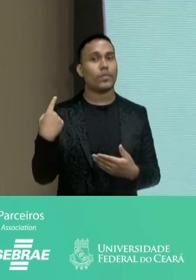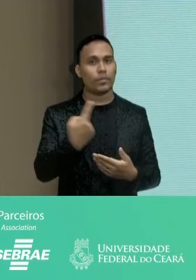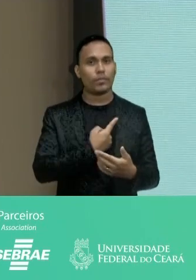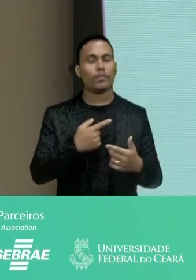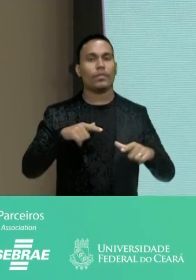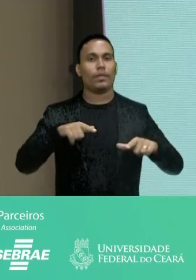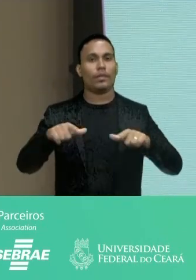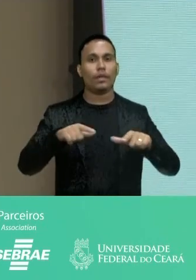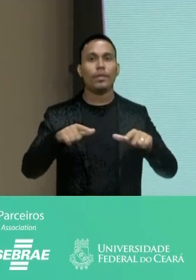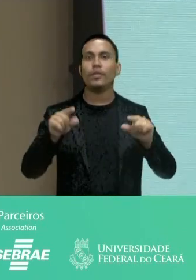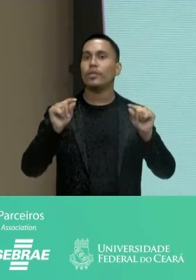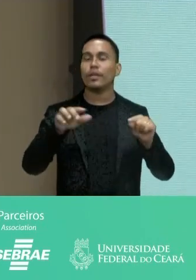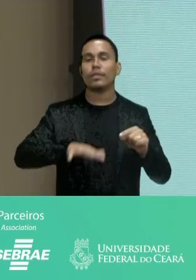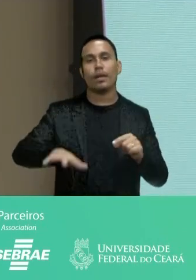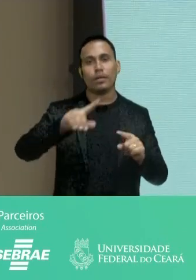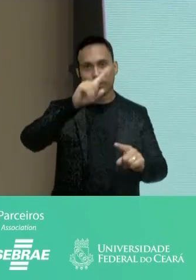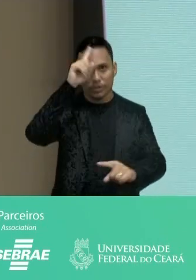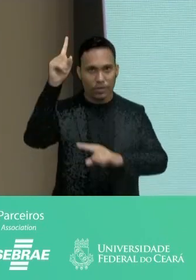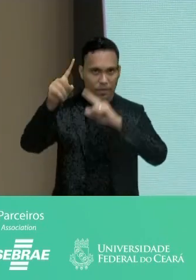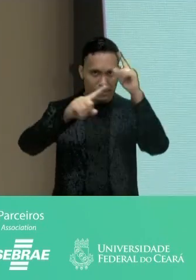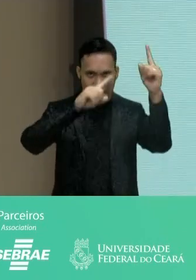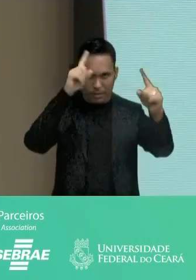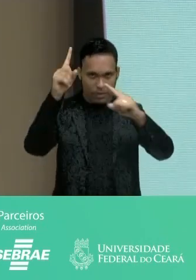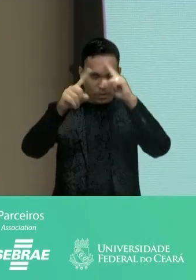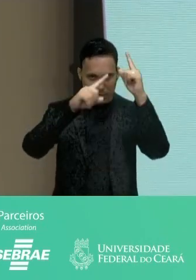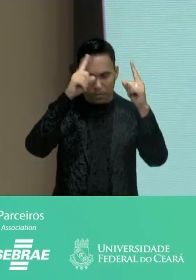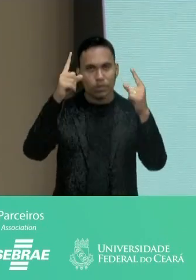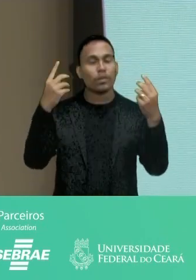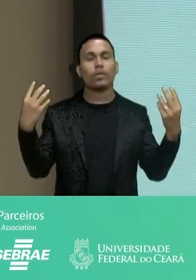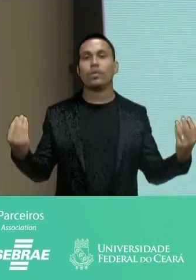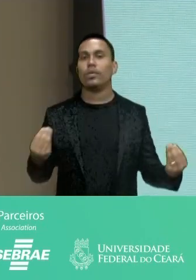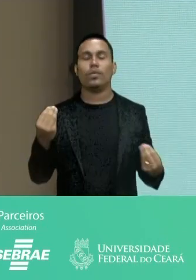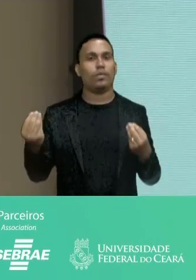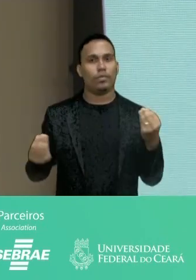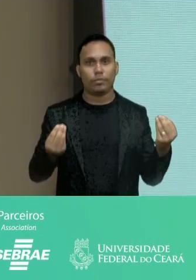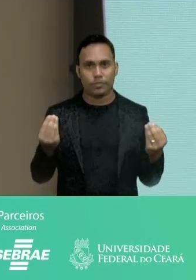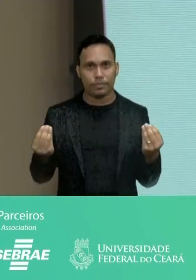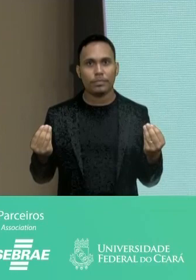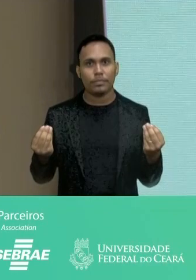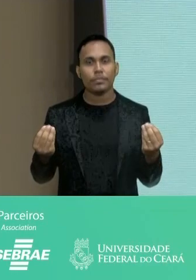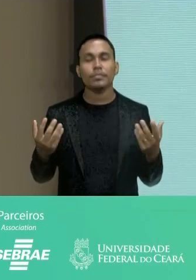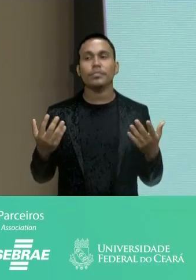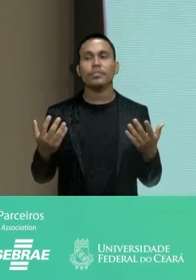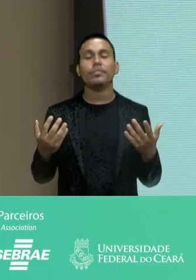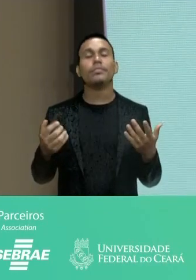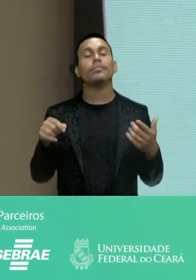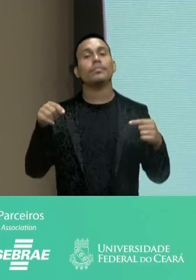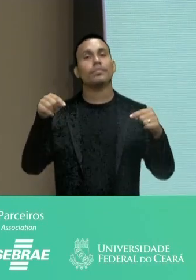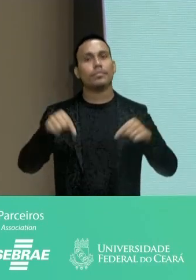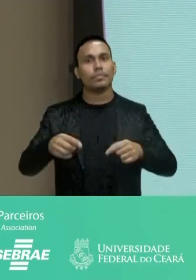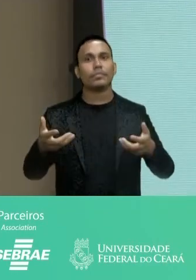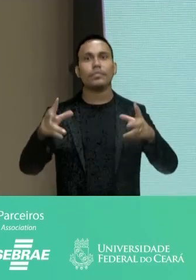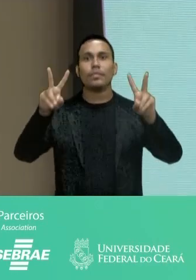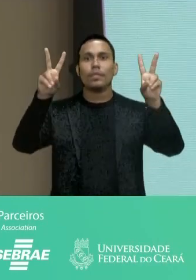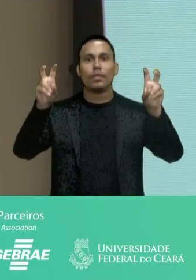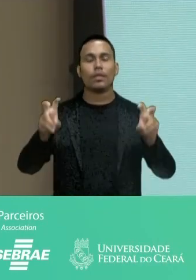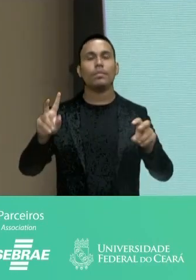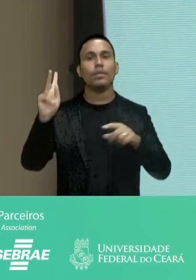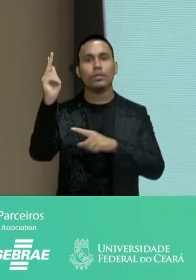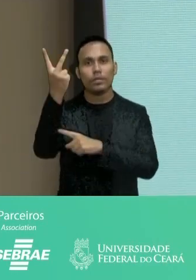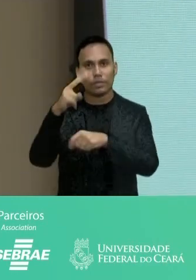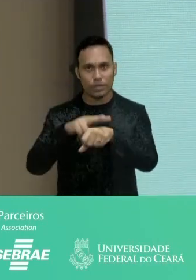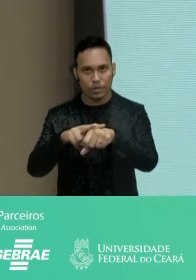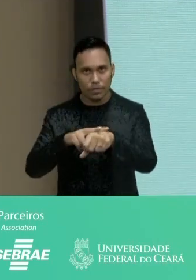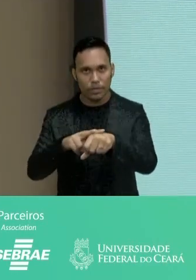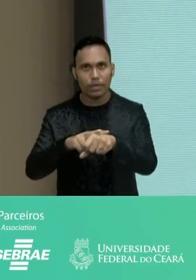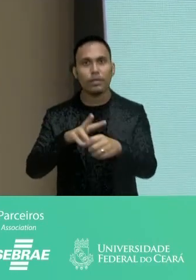later, innovation. Through innovation, we want to